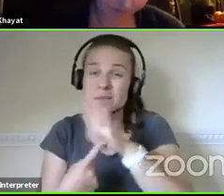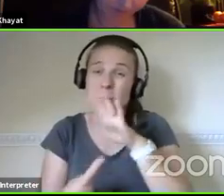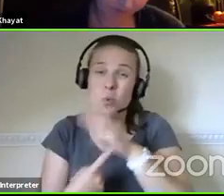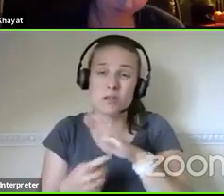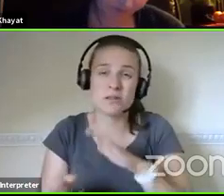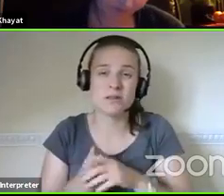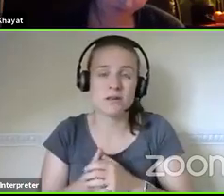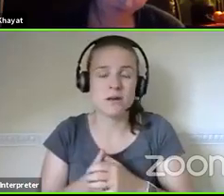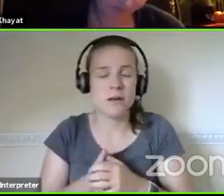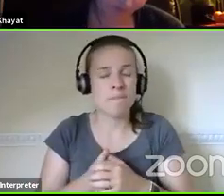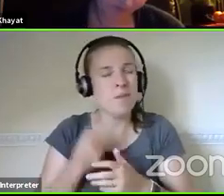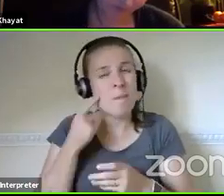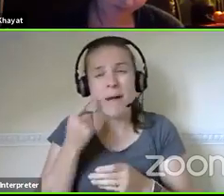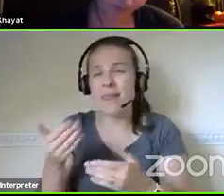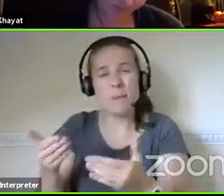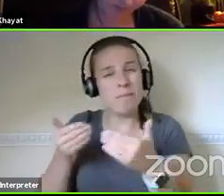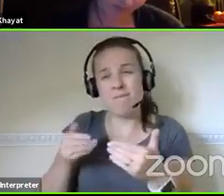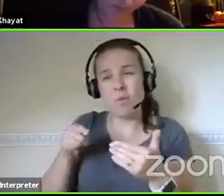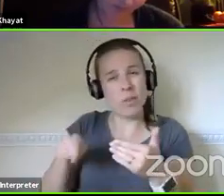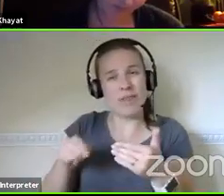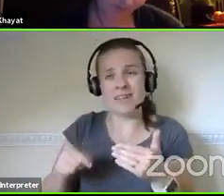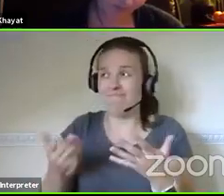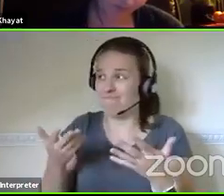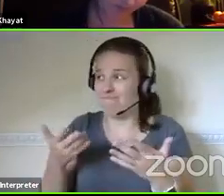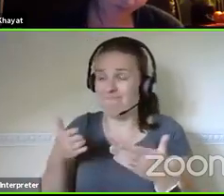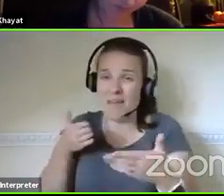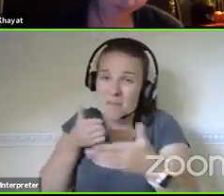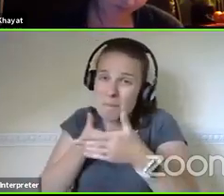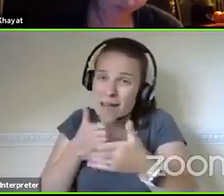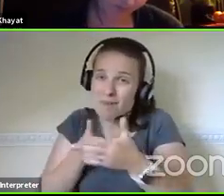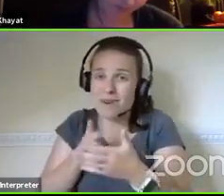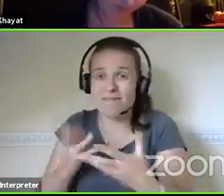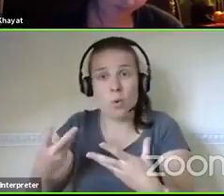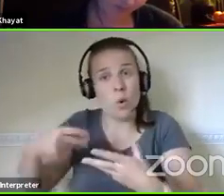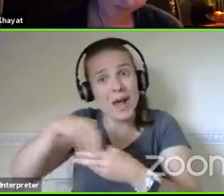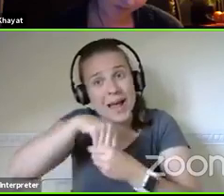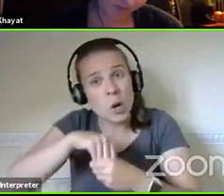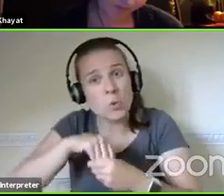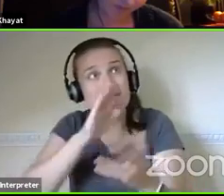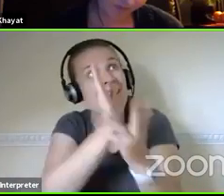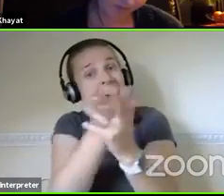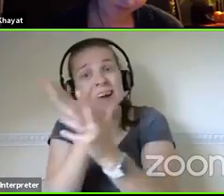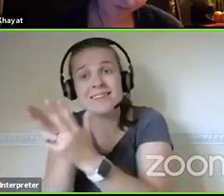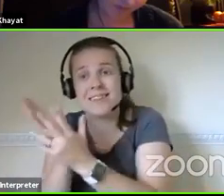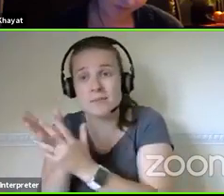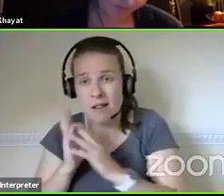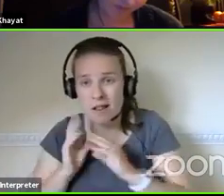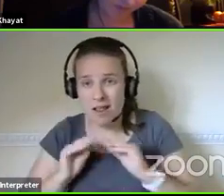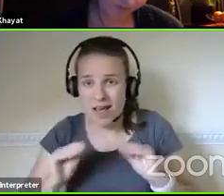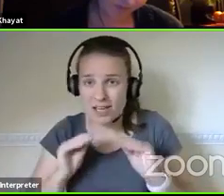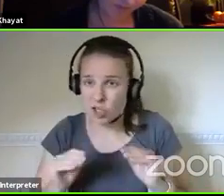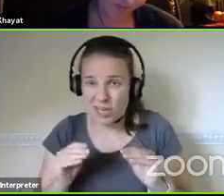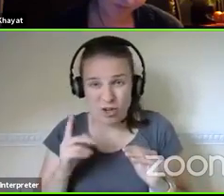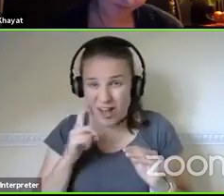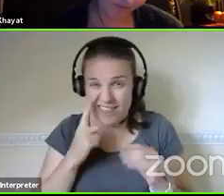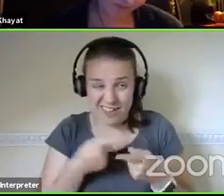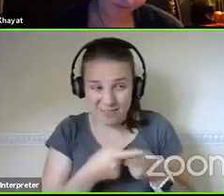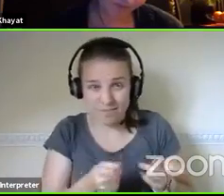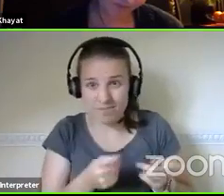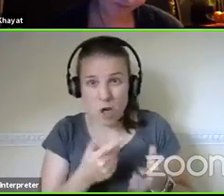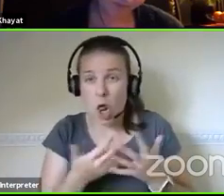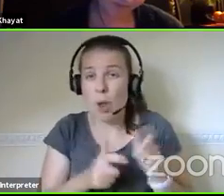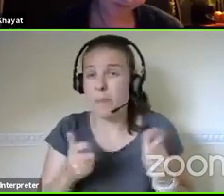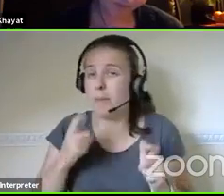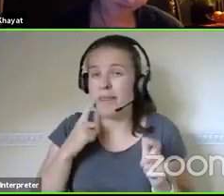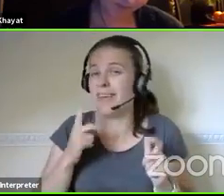I think that the key barrier to inclusion in education is probably the lack of belief that is possible and desirable.